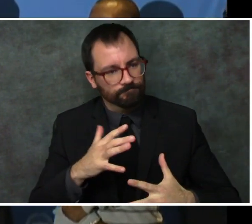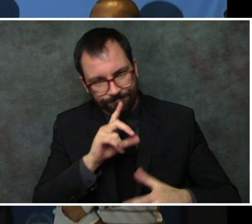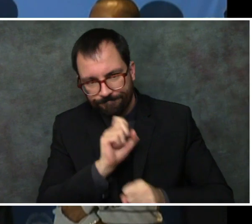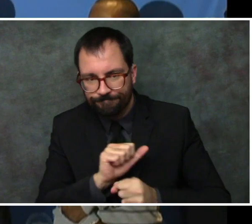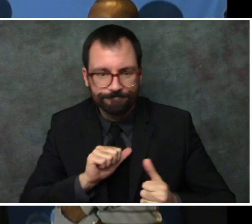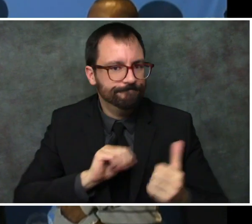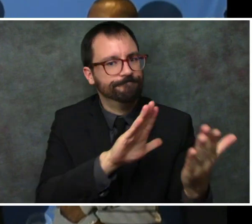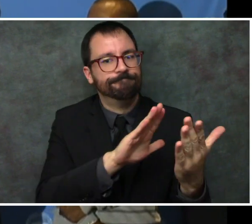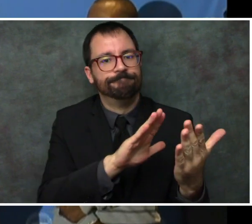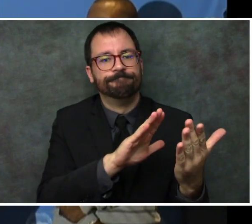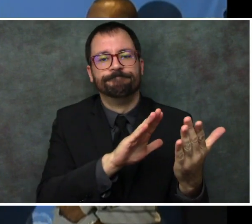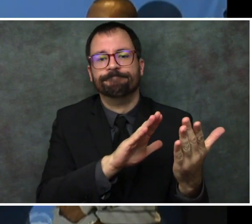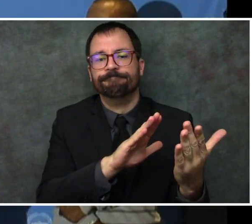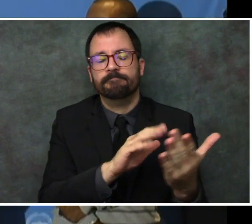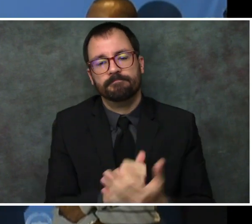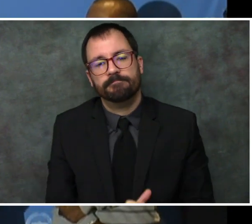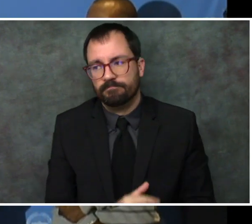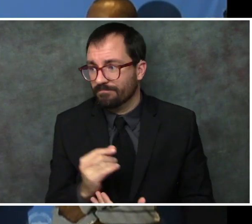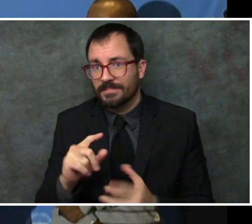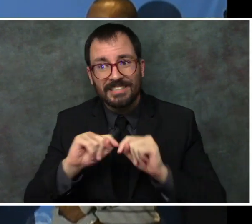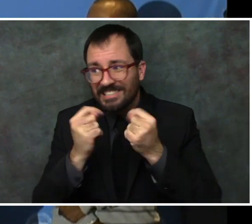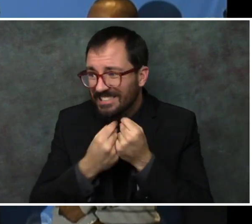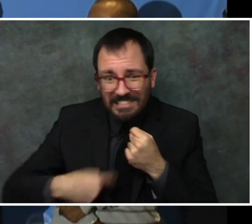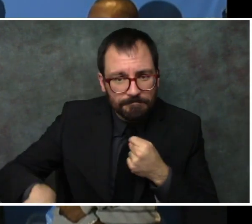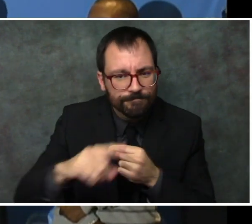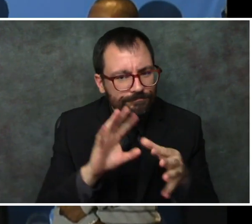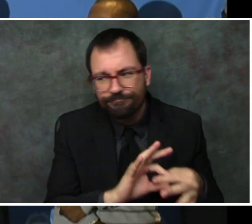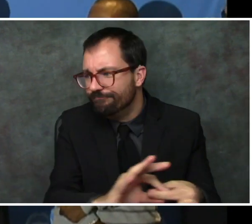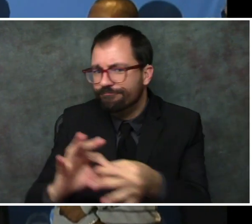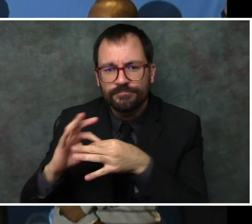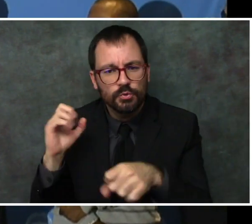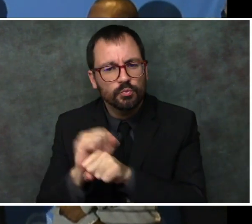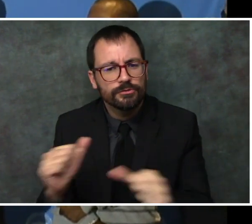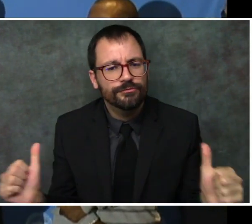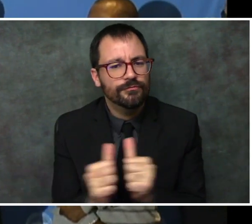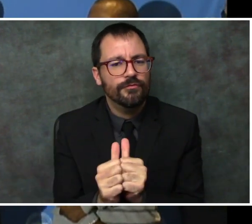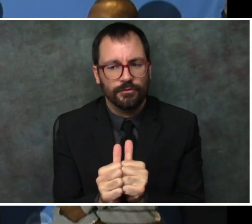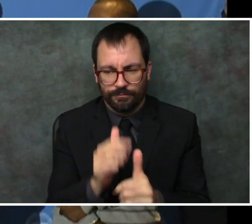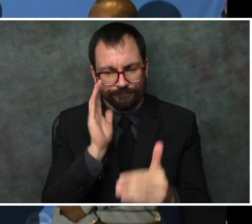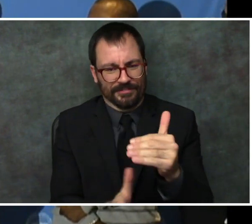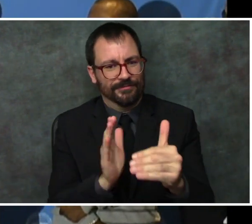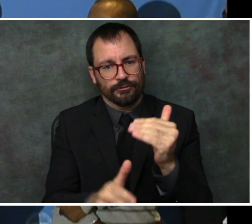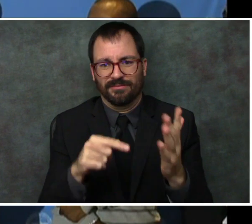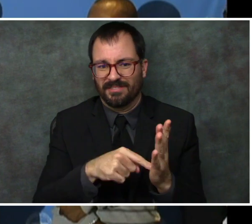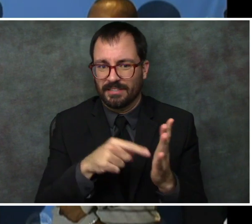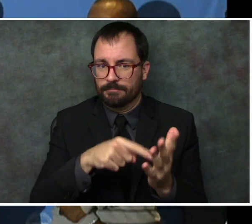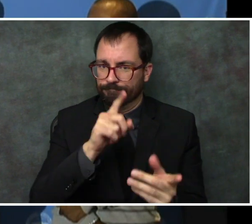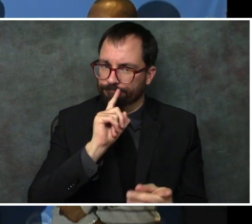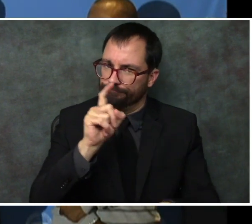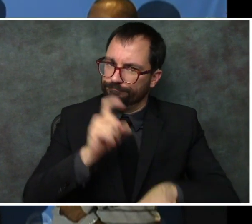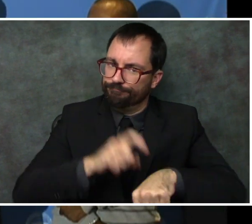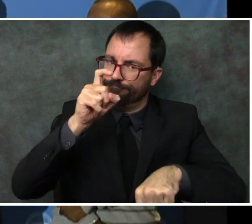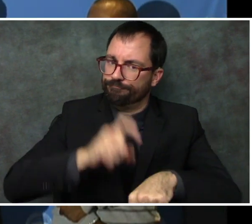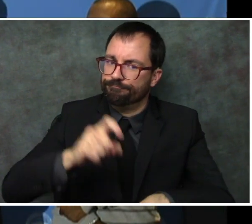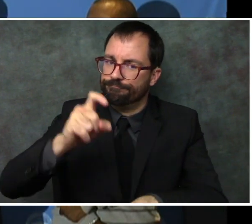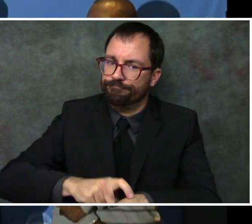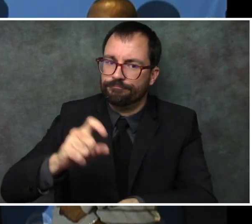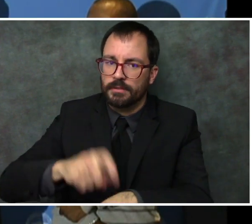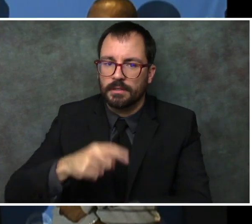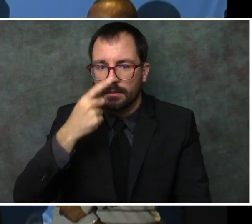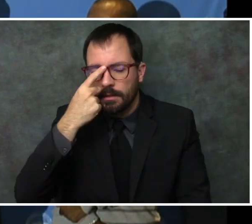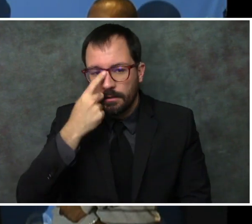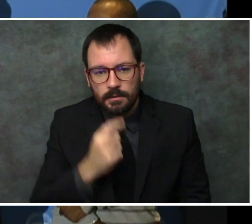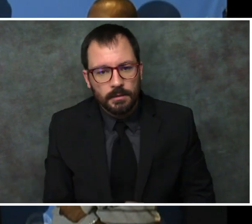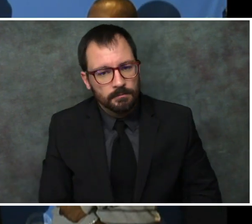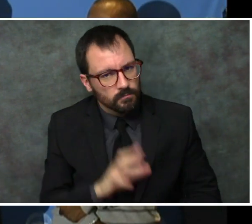team effort completed the assignment in a timely fashion. Despite frequent vigorous